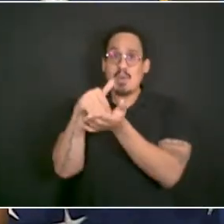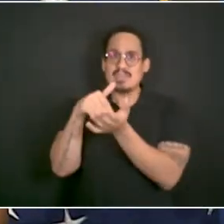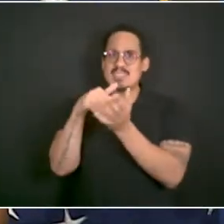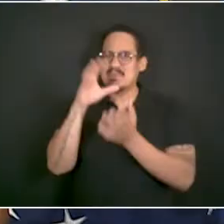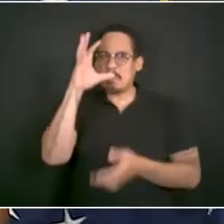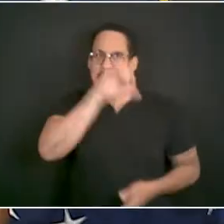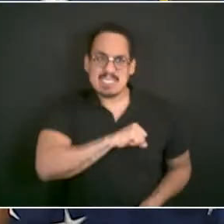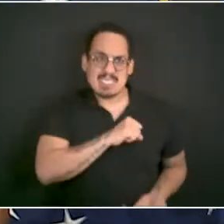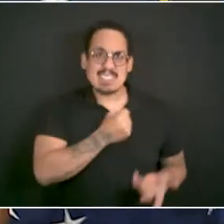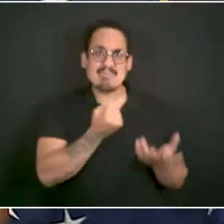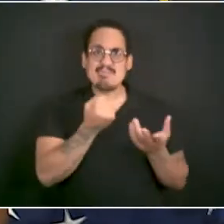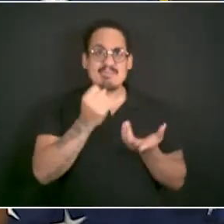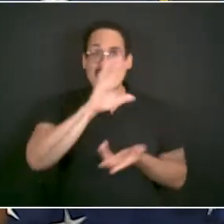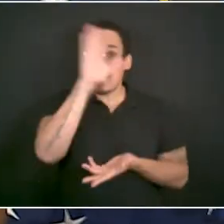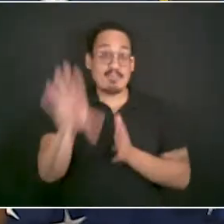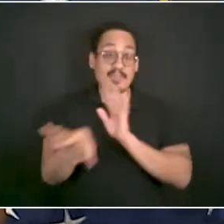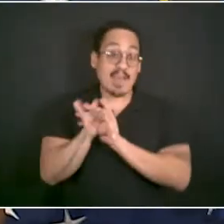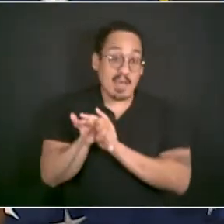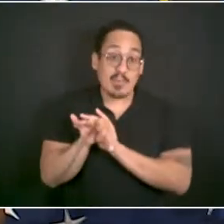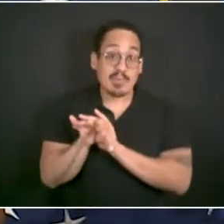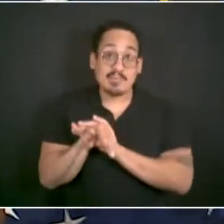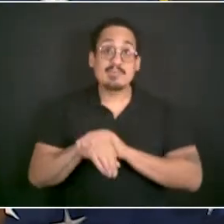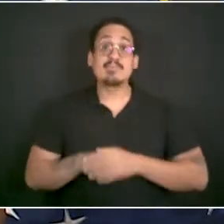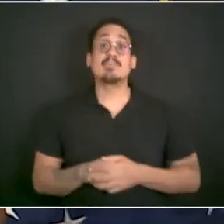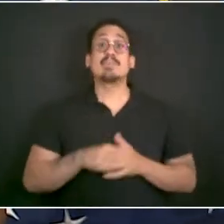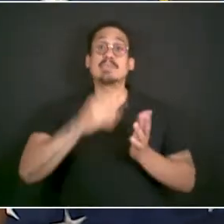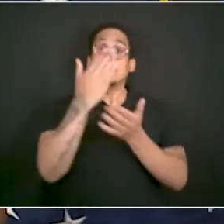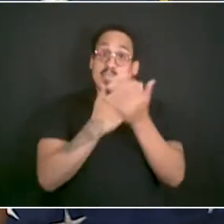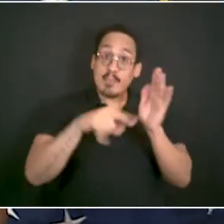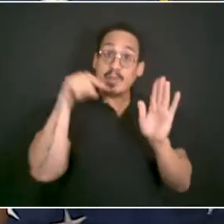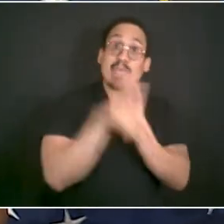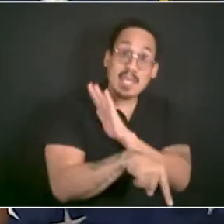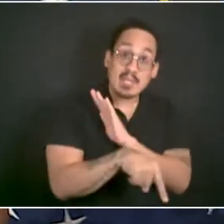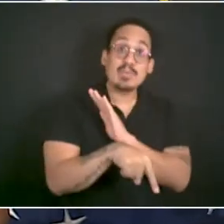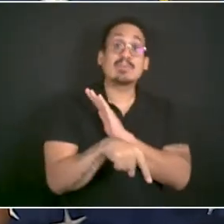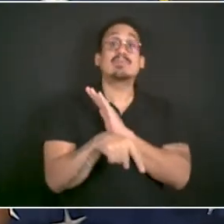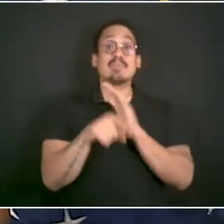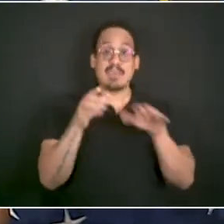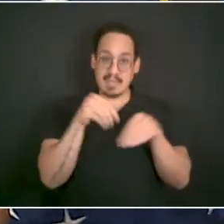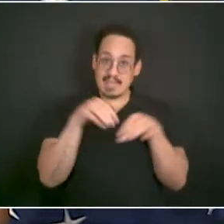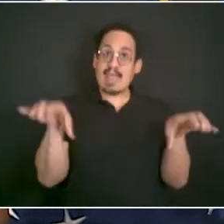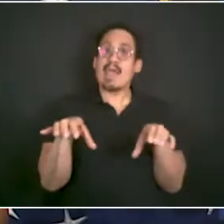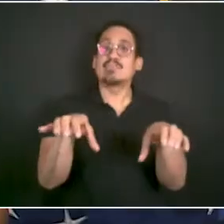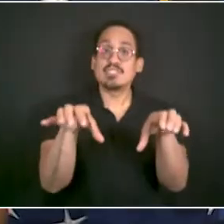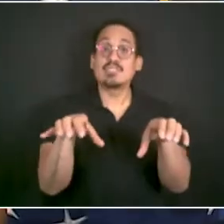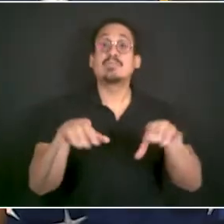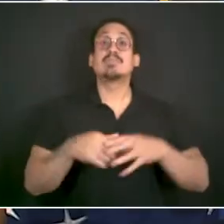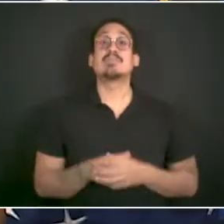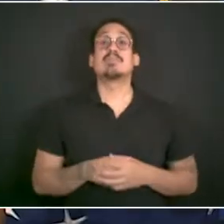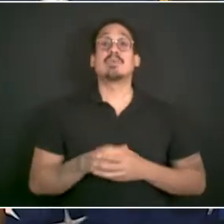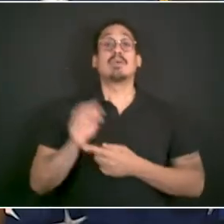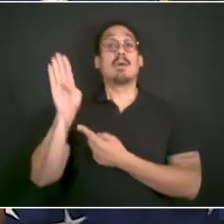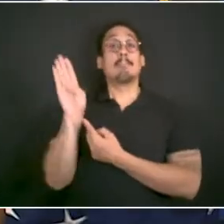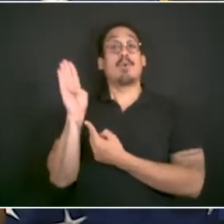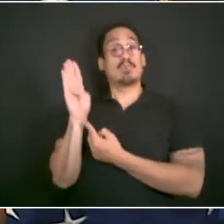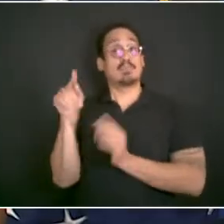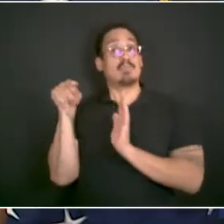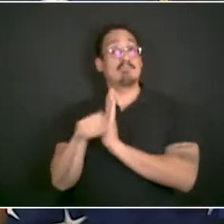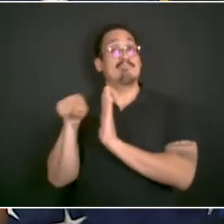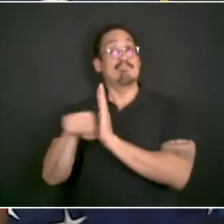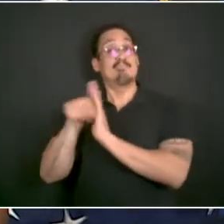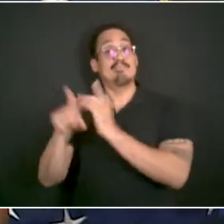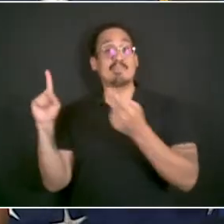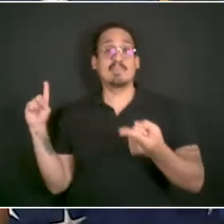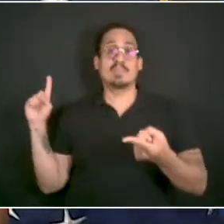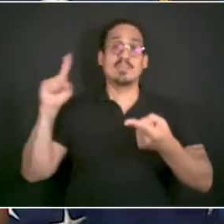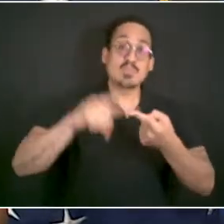658,088 killed in action, from the Boston Massacre, March 5th, 1770, to the Kabul airport bombing,